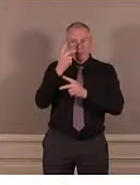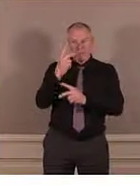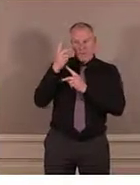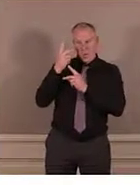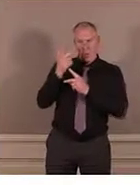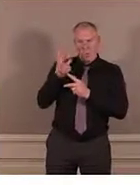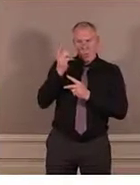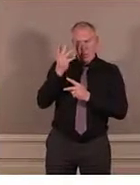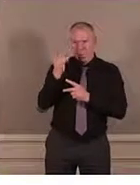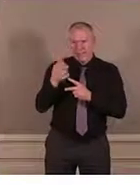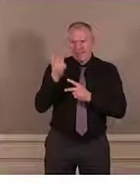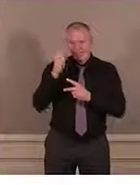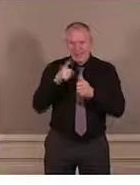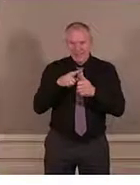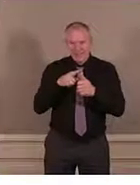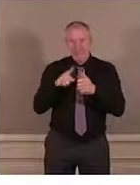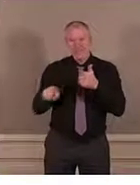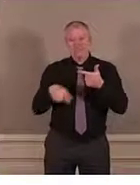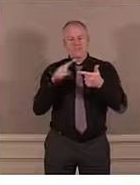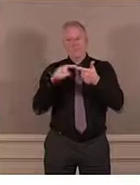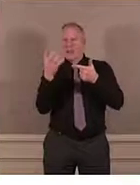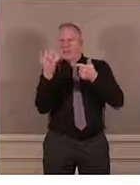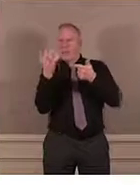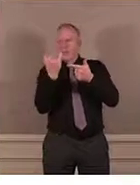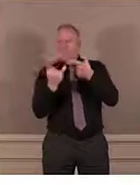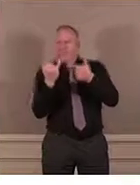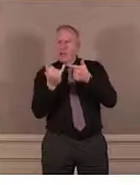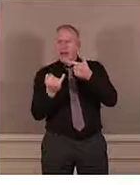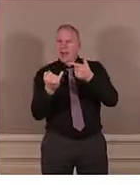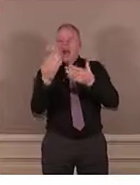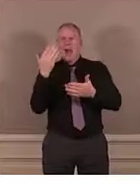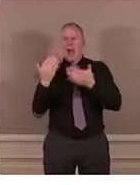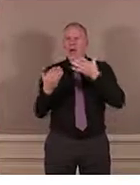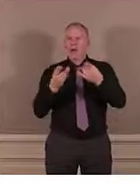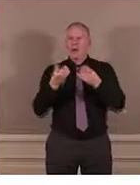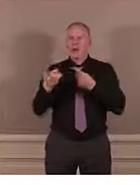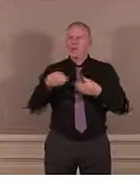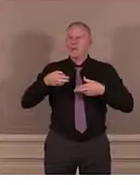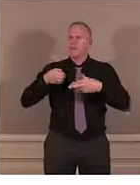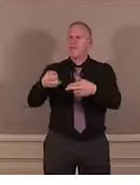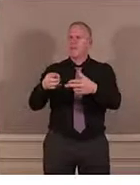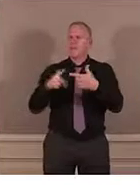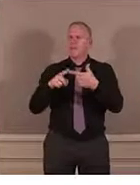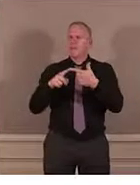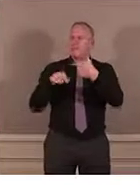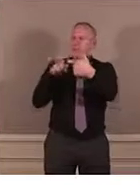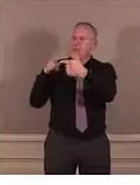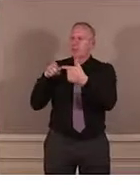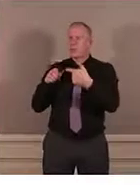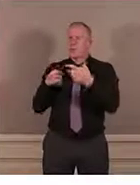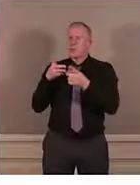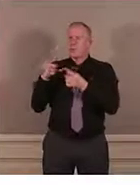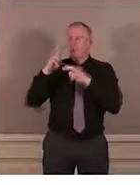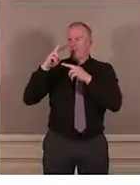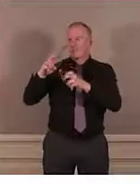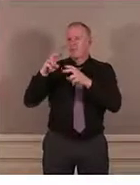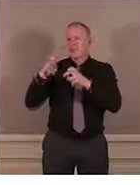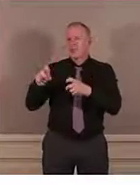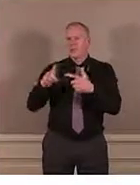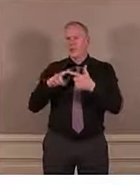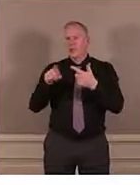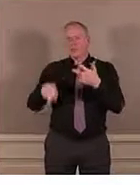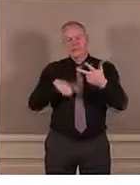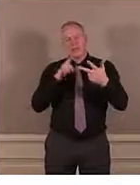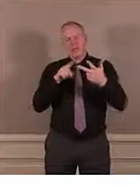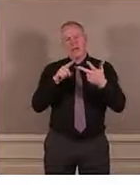was undertaken. I'm going to give a little bit of detail about how the review was undertaken and some of the challenges around conducting research of this nature,